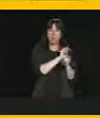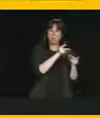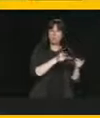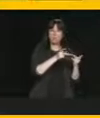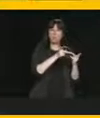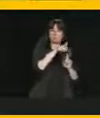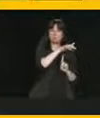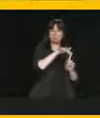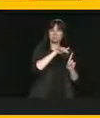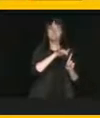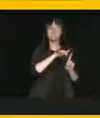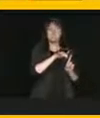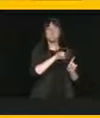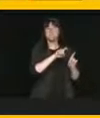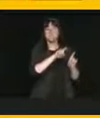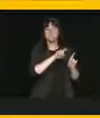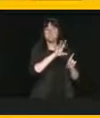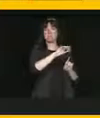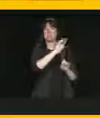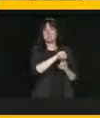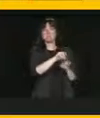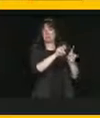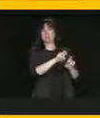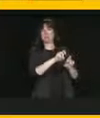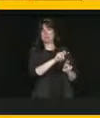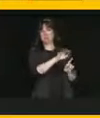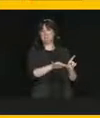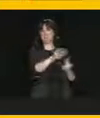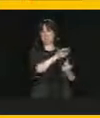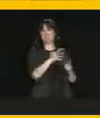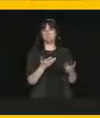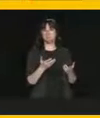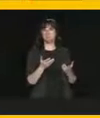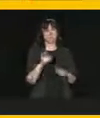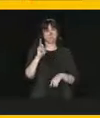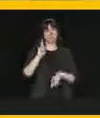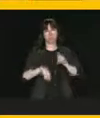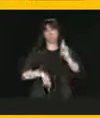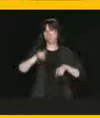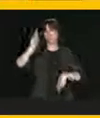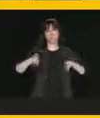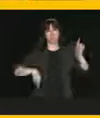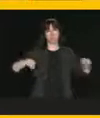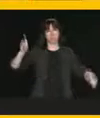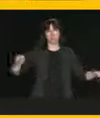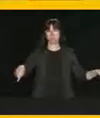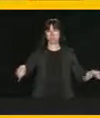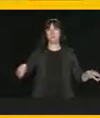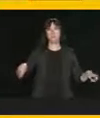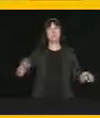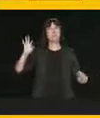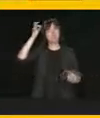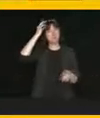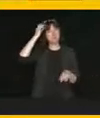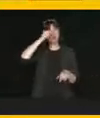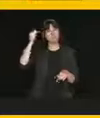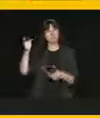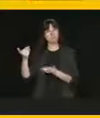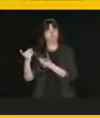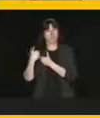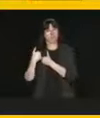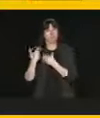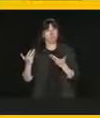they want to test 50% of the people there. So there are different protocols, and our responsibility as a